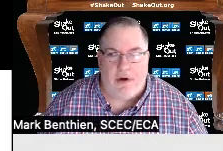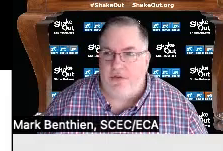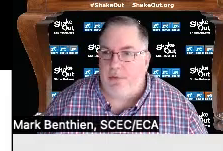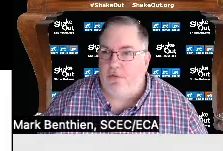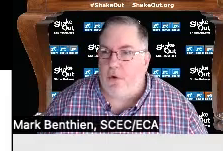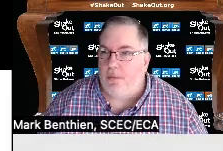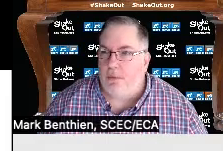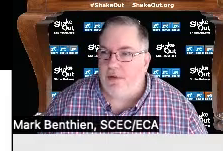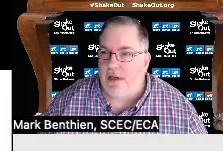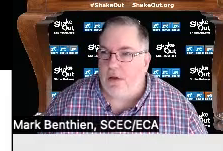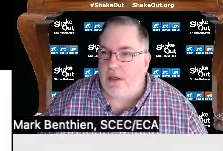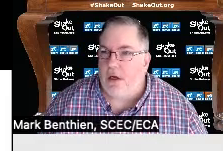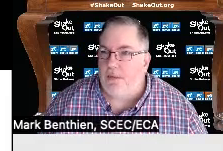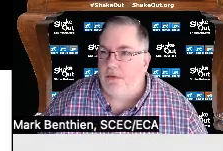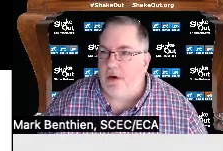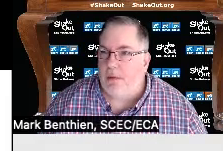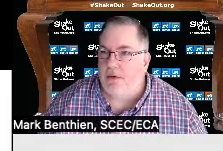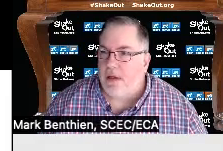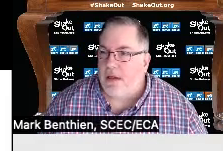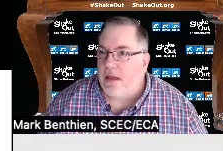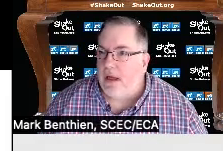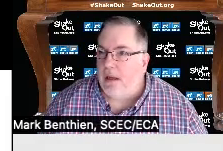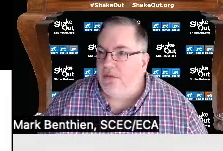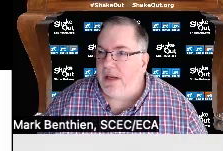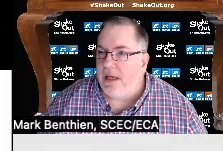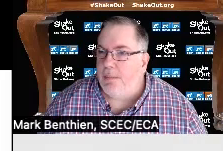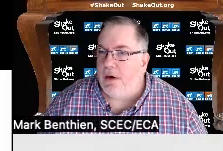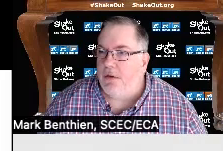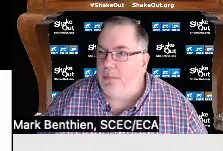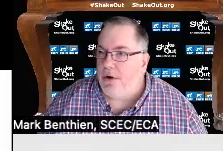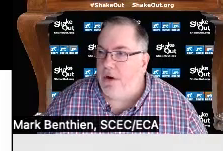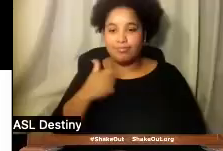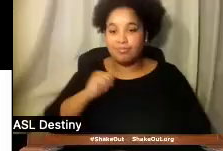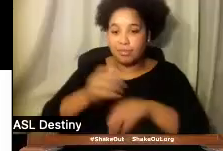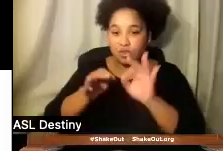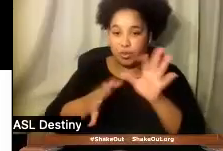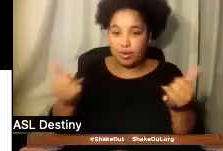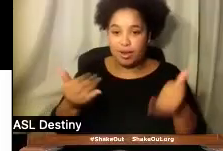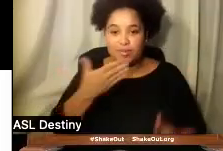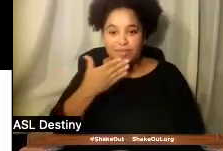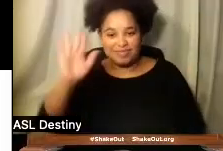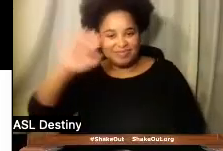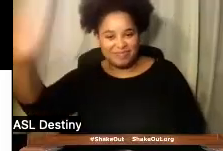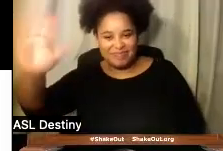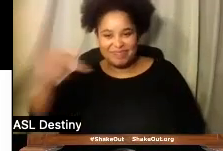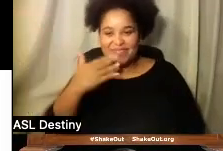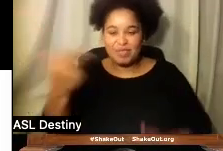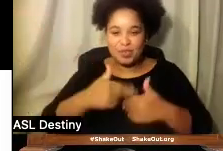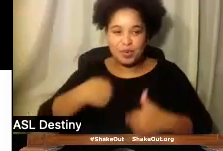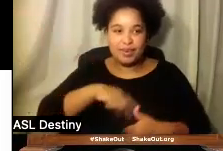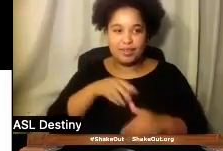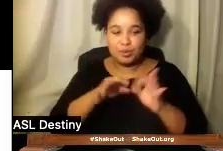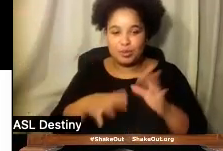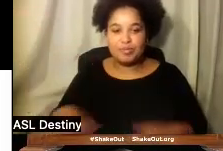it's a very simple form. It won't take you long at all. Sorry, I'm setting up our interpreter now. There you are. Hi, Destiny. Thanks for joining.